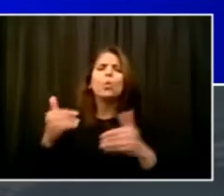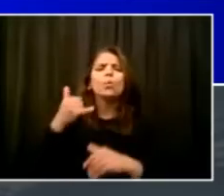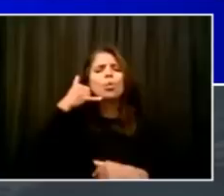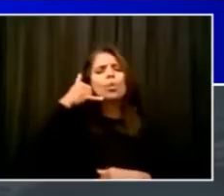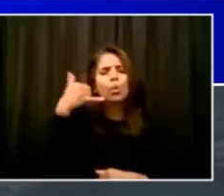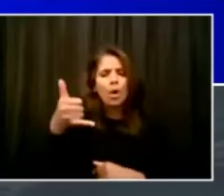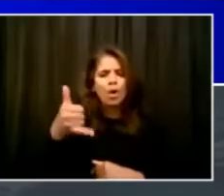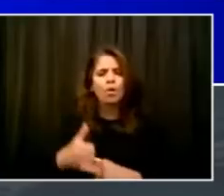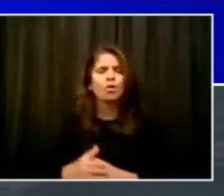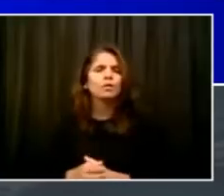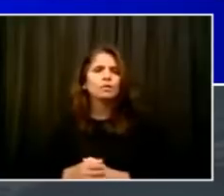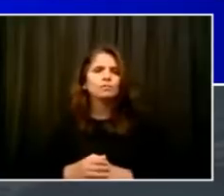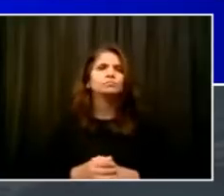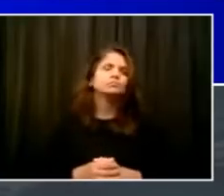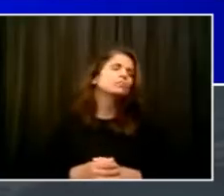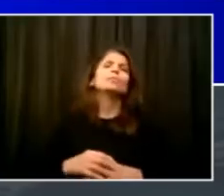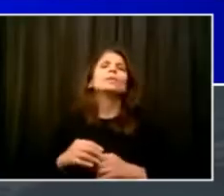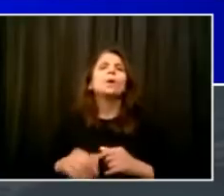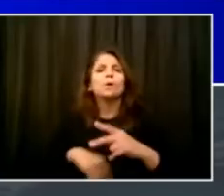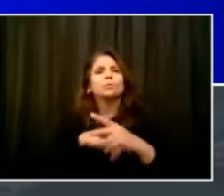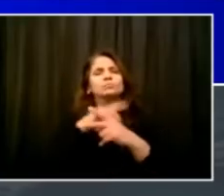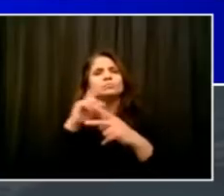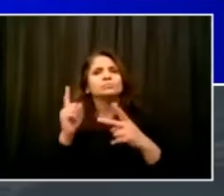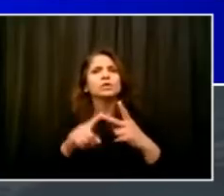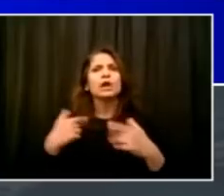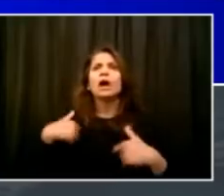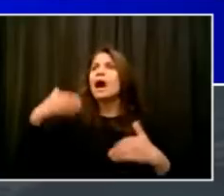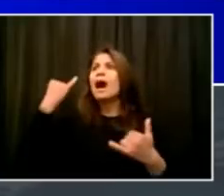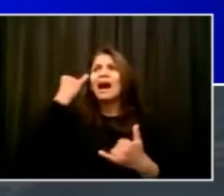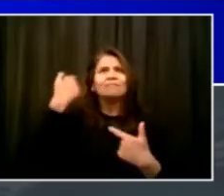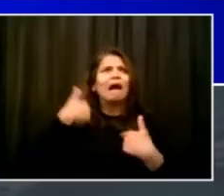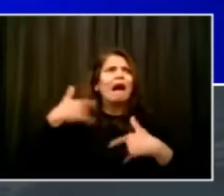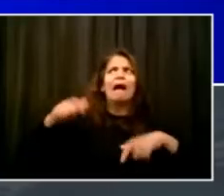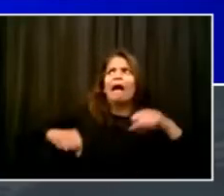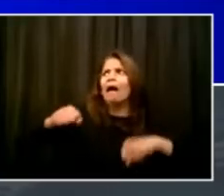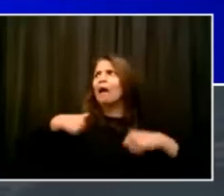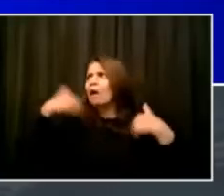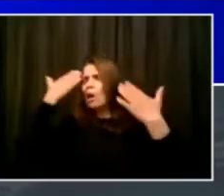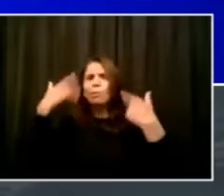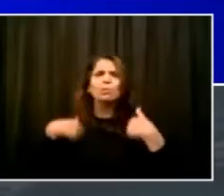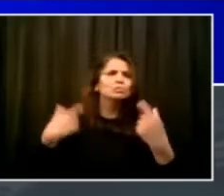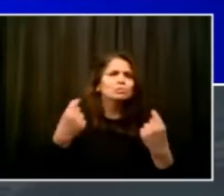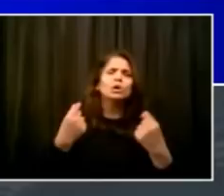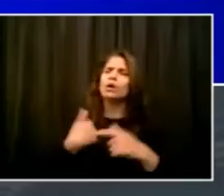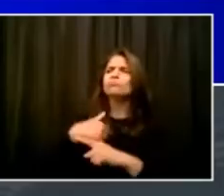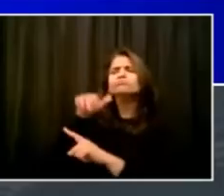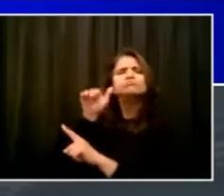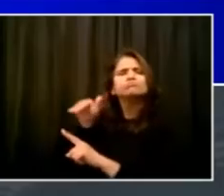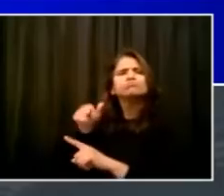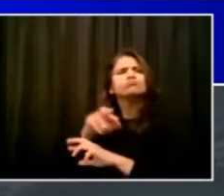But let's protect our kids and protect each other by making sure all our children are vaccinated.